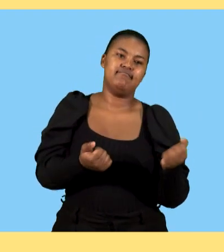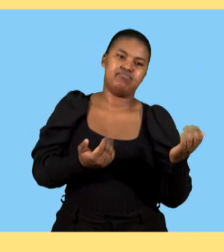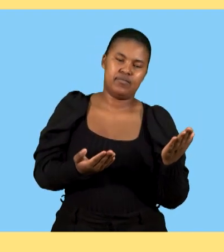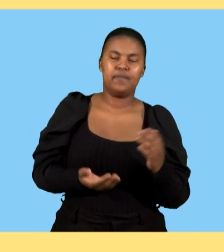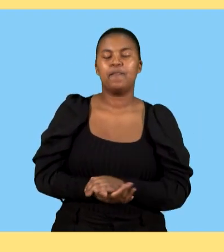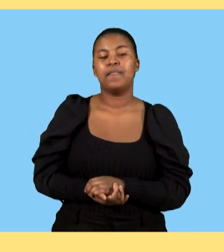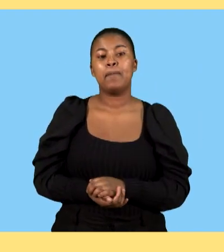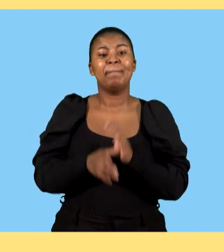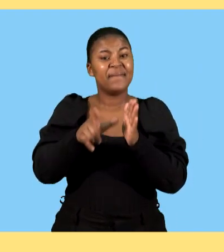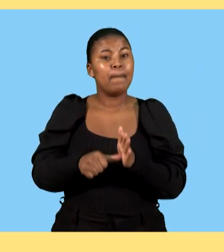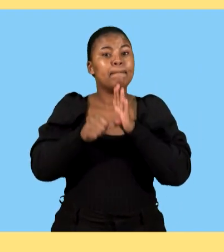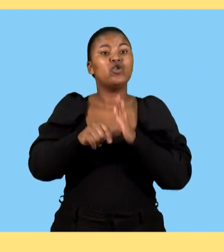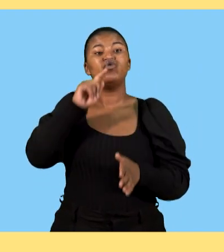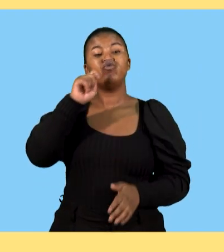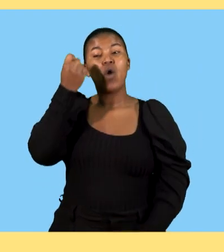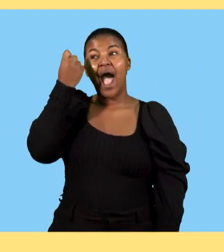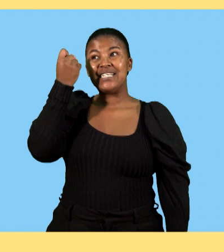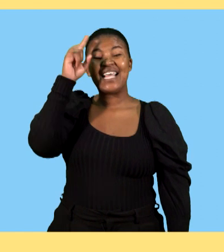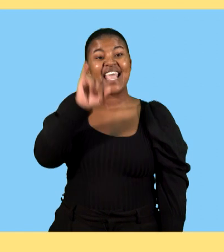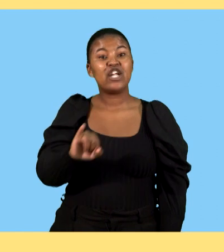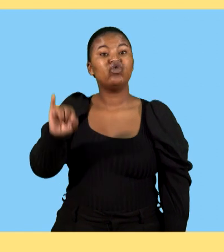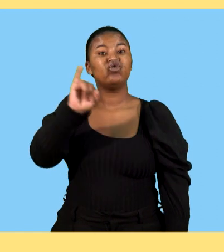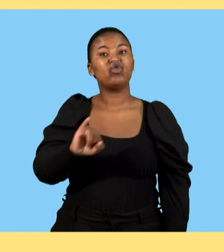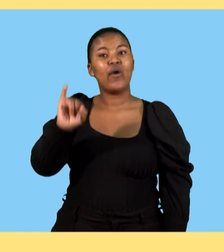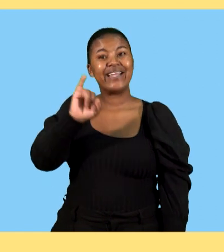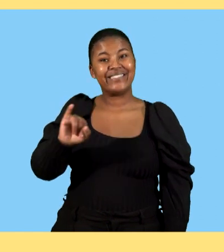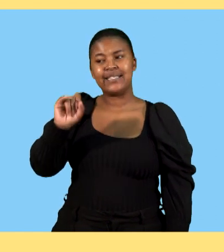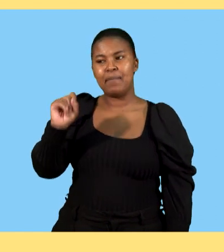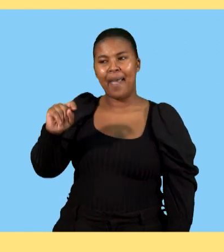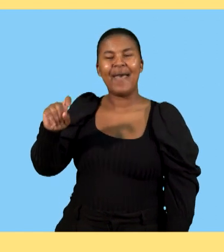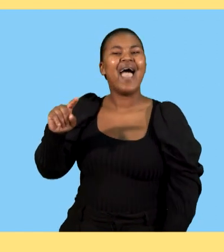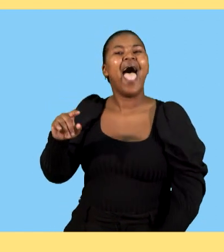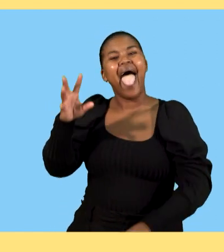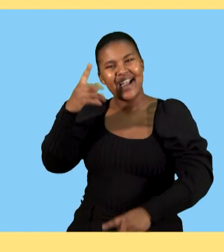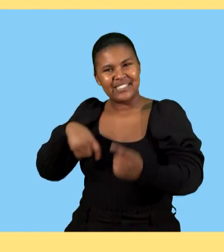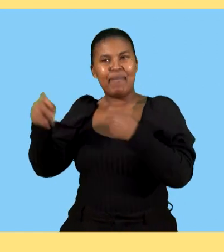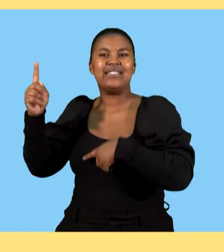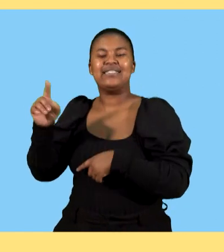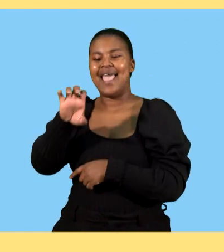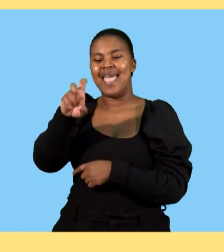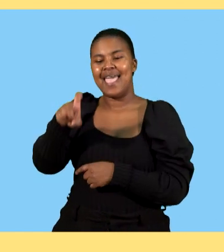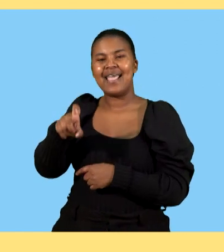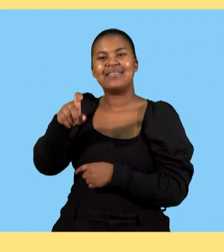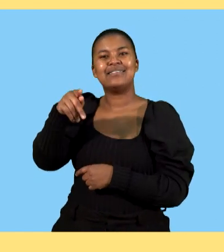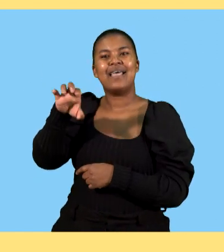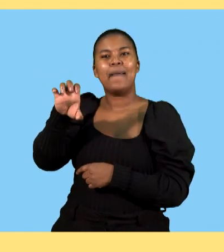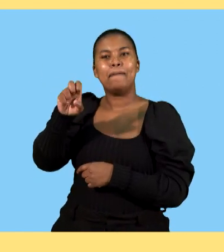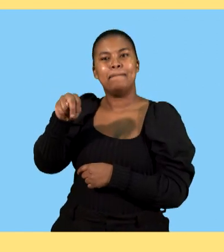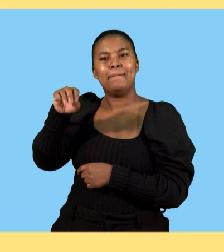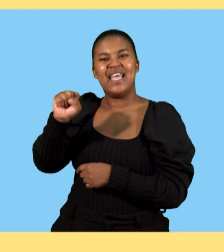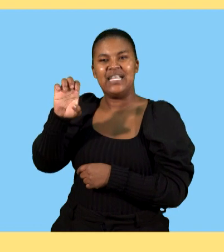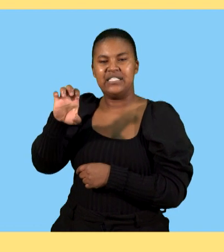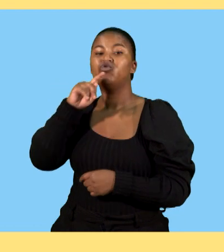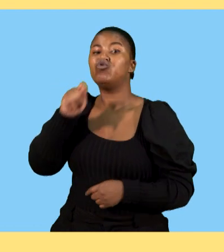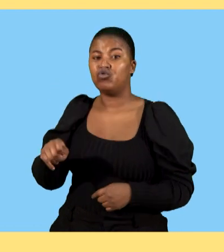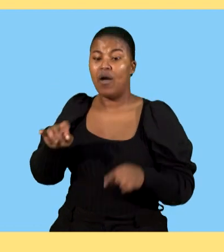is important to understand that insurance is an expense. Insurance is an expense. And